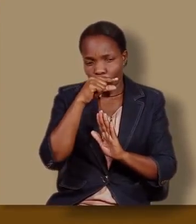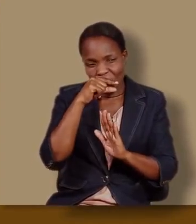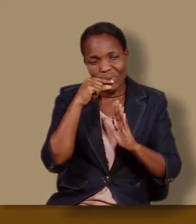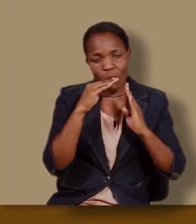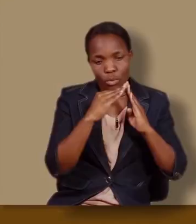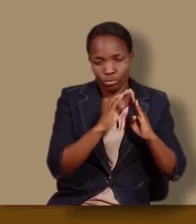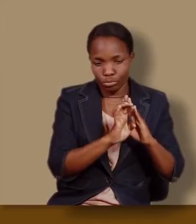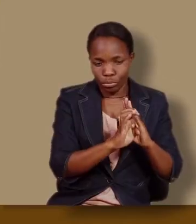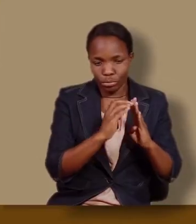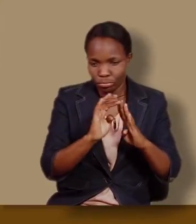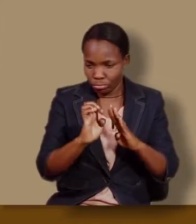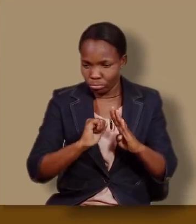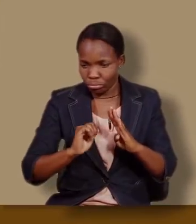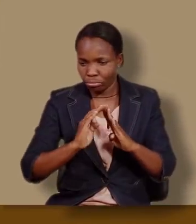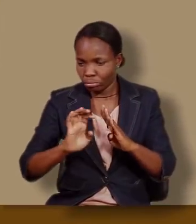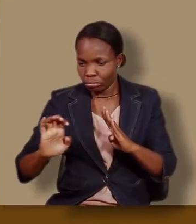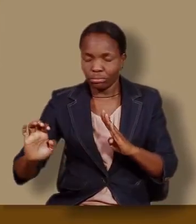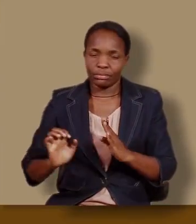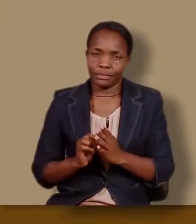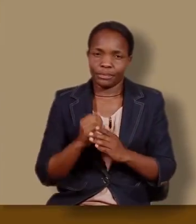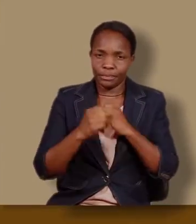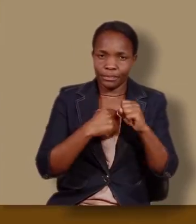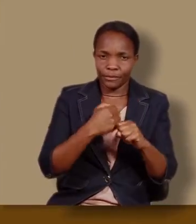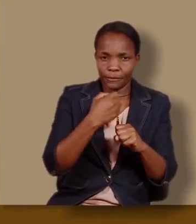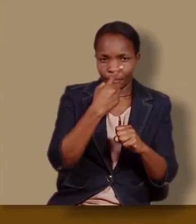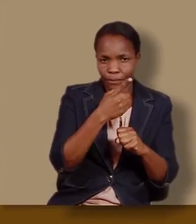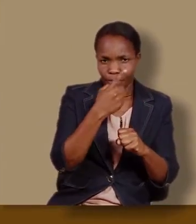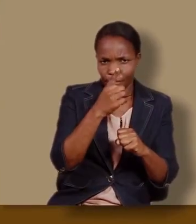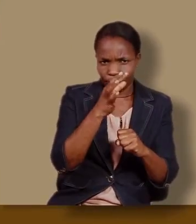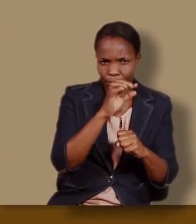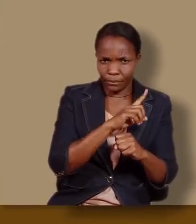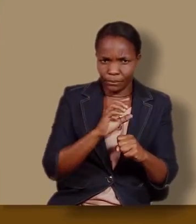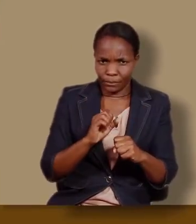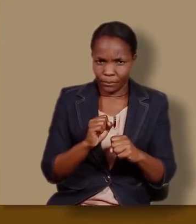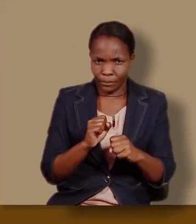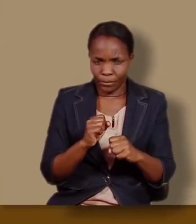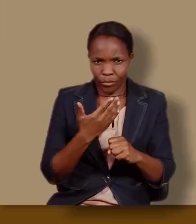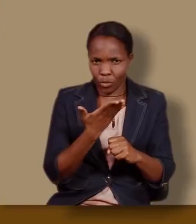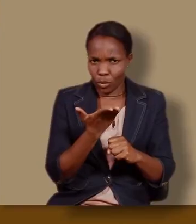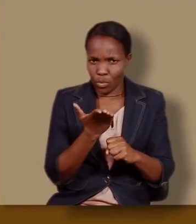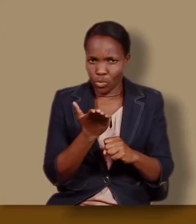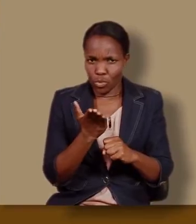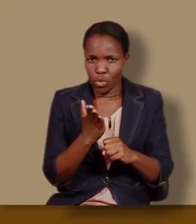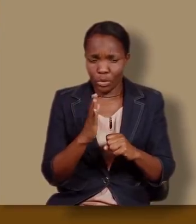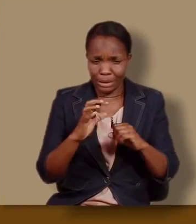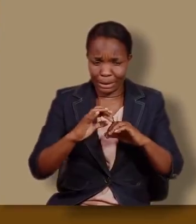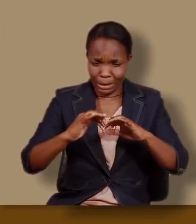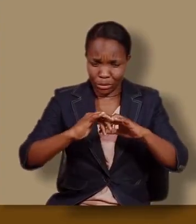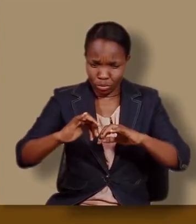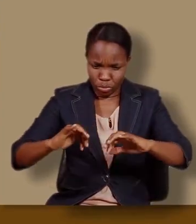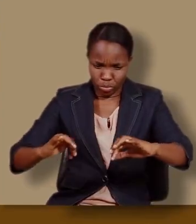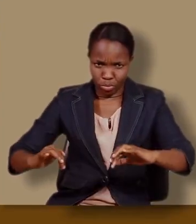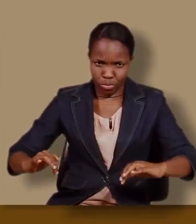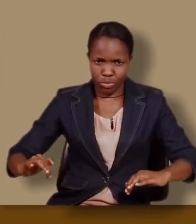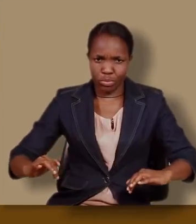By 1910, the year that all of the formerly separate Boer republics united with the British colony to